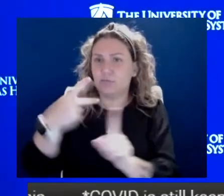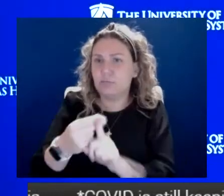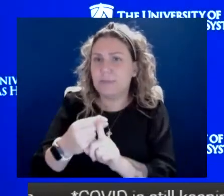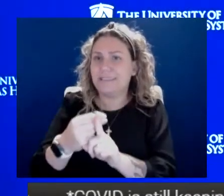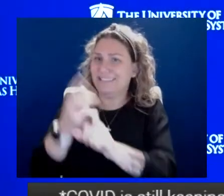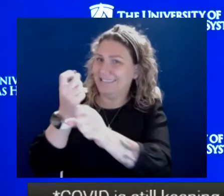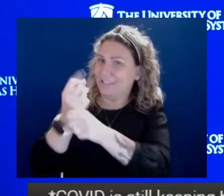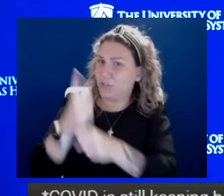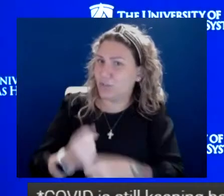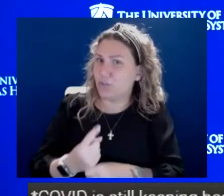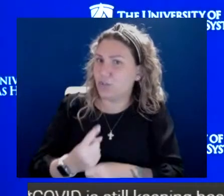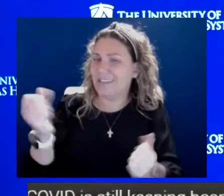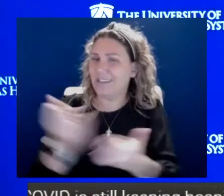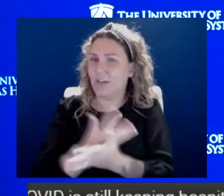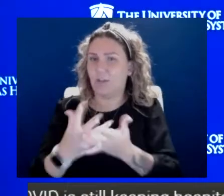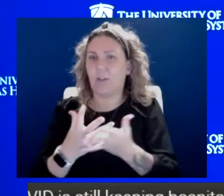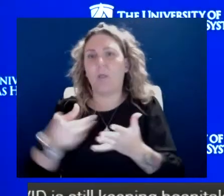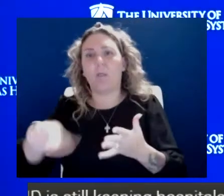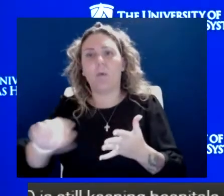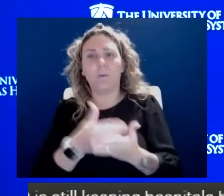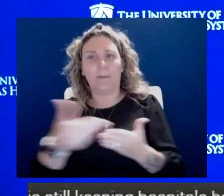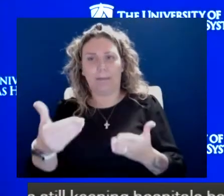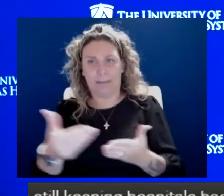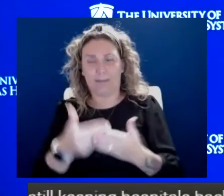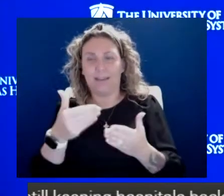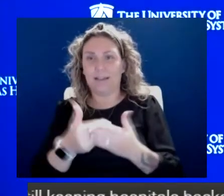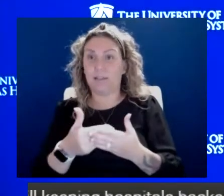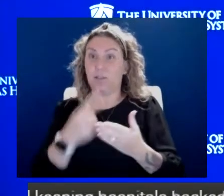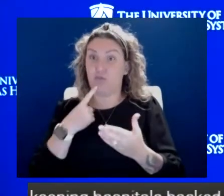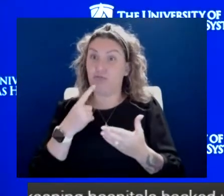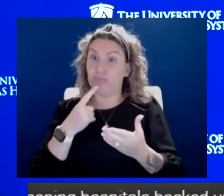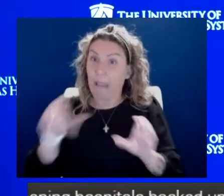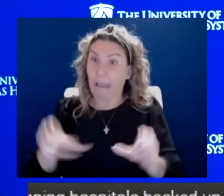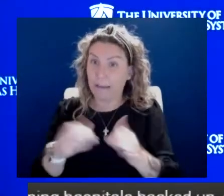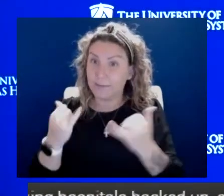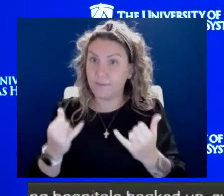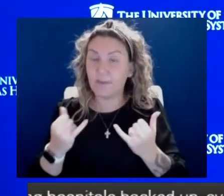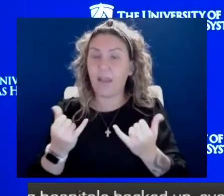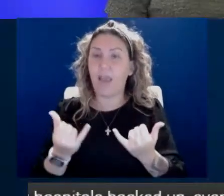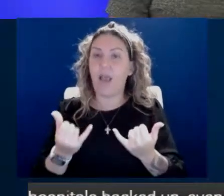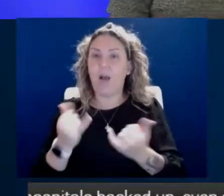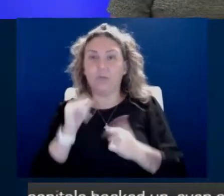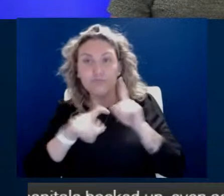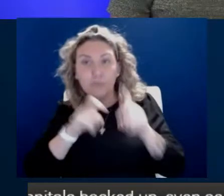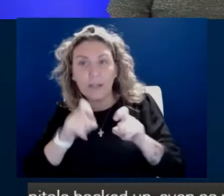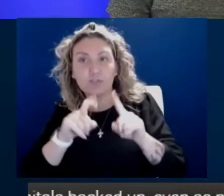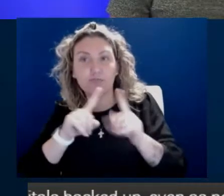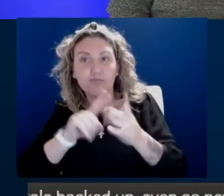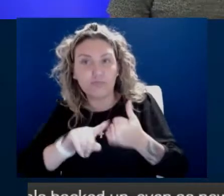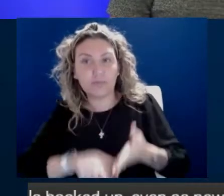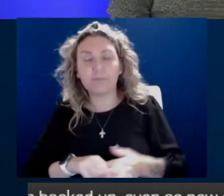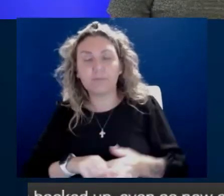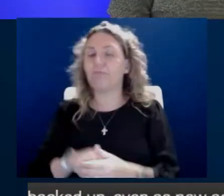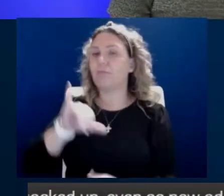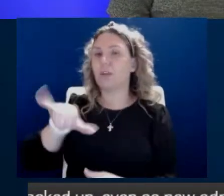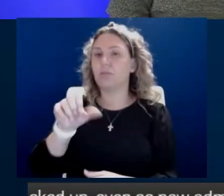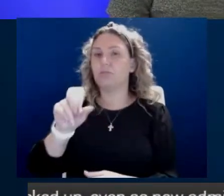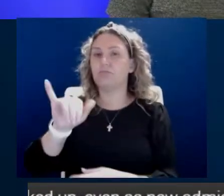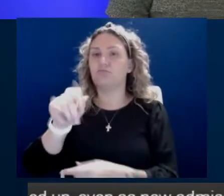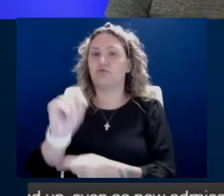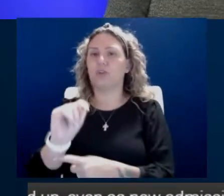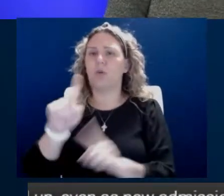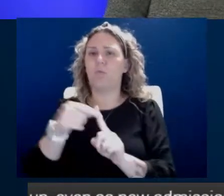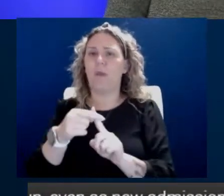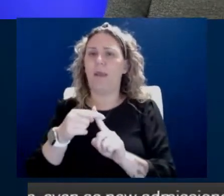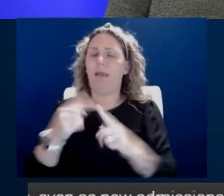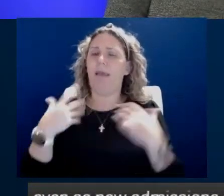that nature. So those are things that are being actively asked and looked at right now. Janet also wants to know, when should healthy young adults